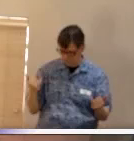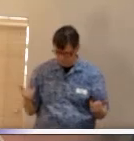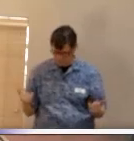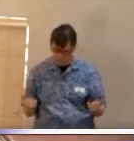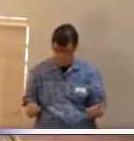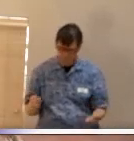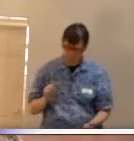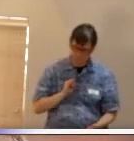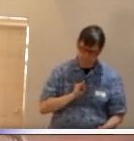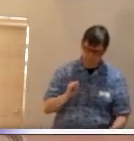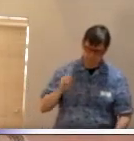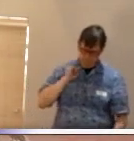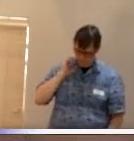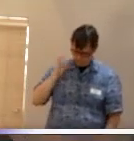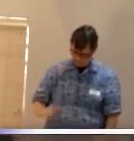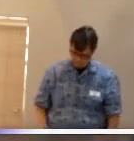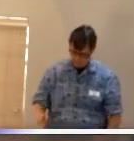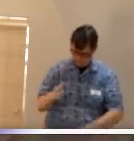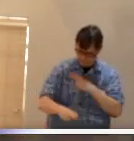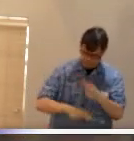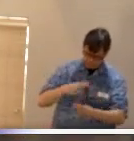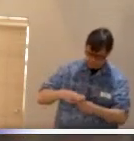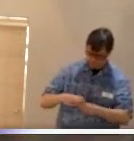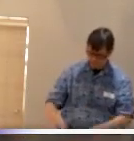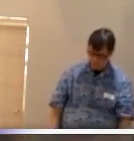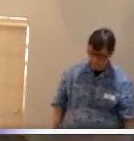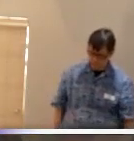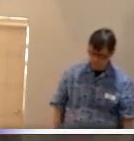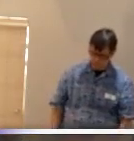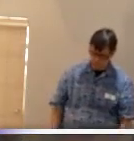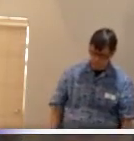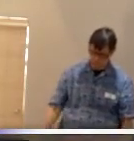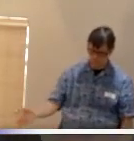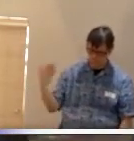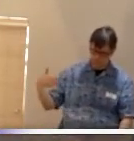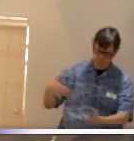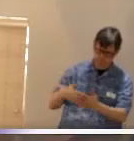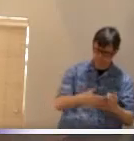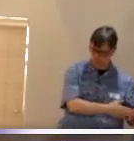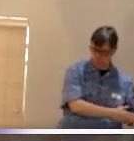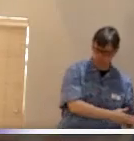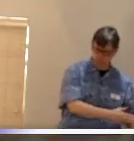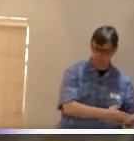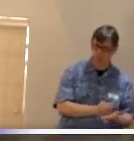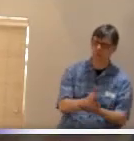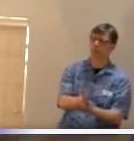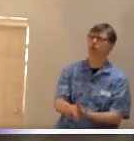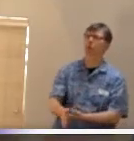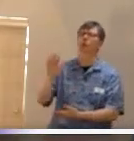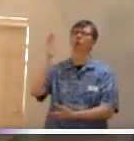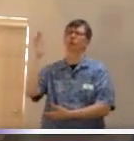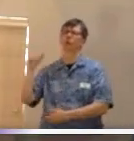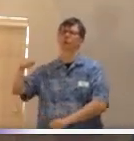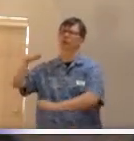is that a confident person that has resilience and that moves through the world standing up tall and straight and